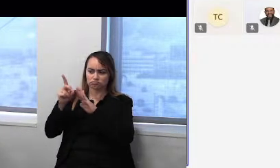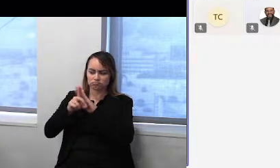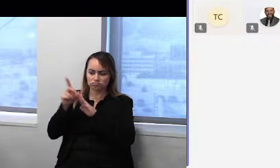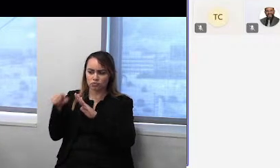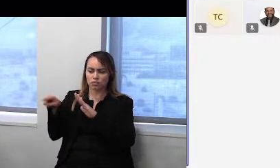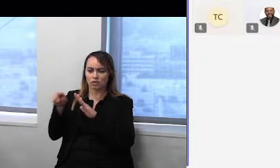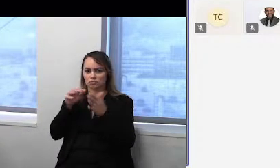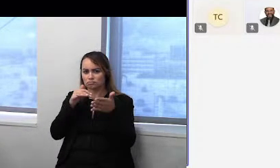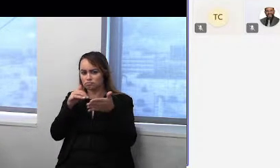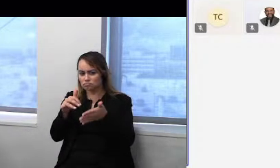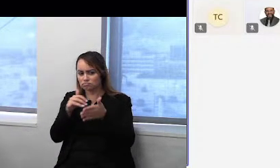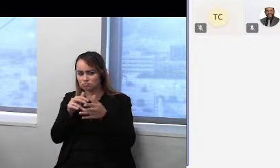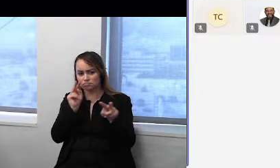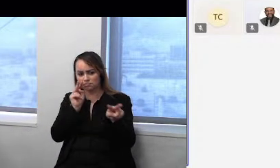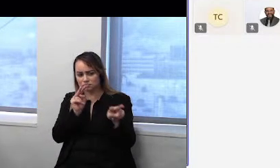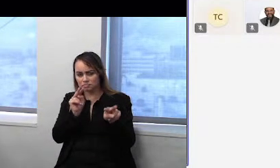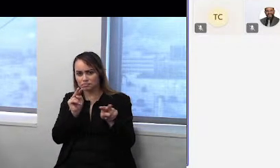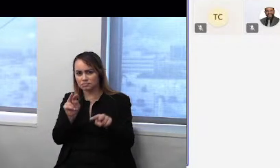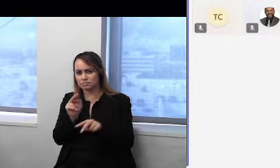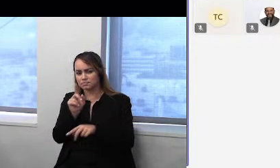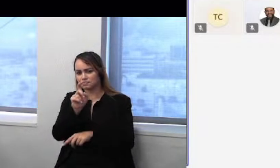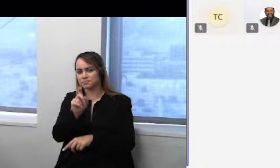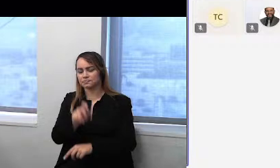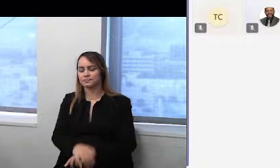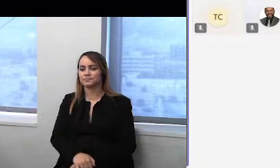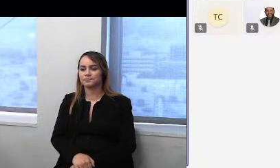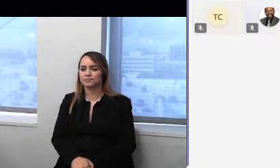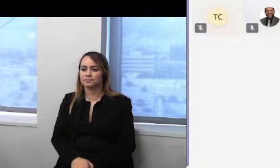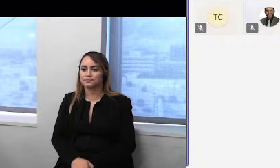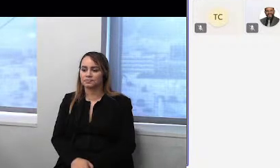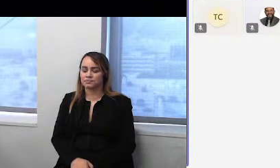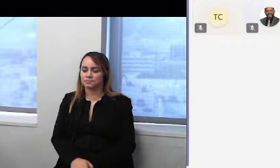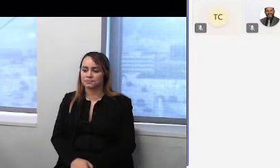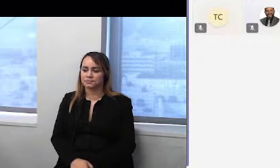is the transmission study driving the development of the battery?